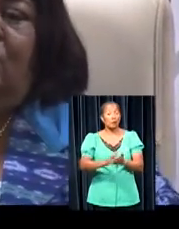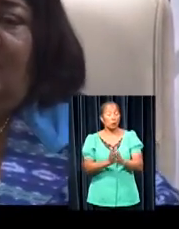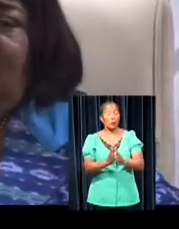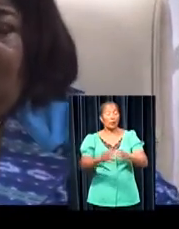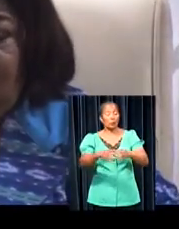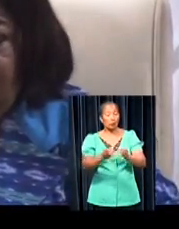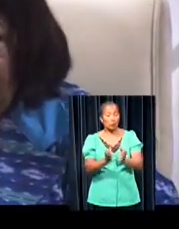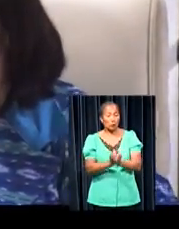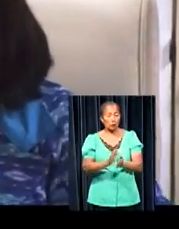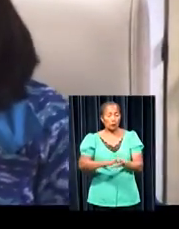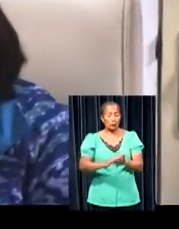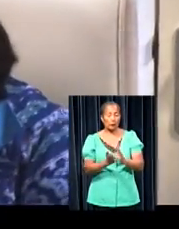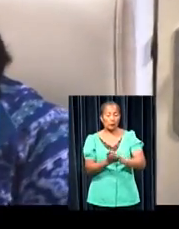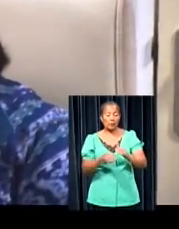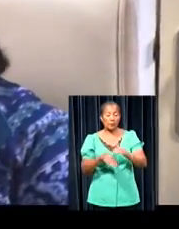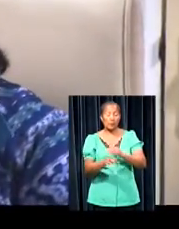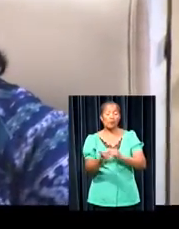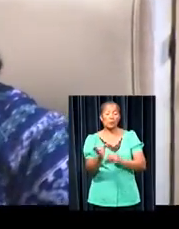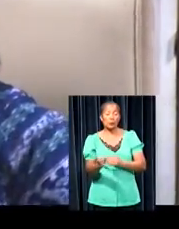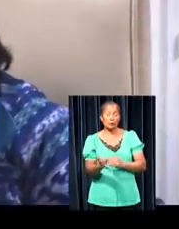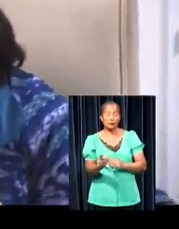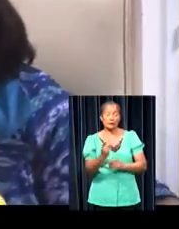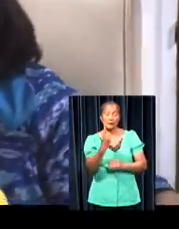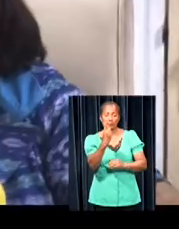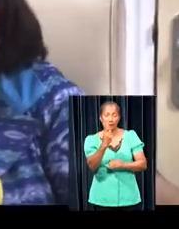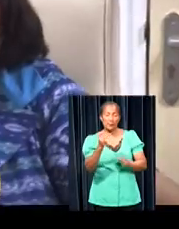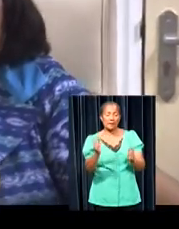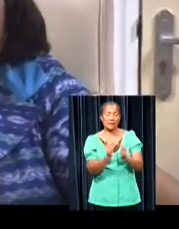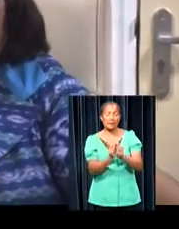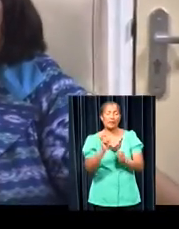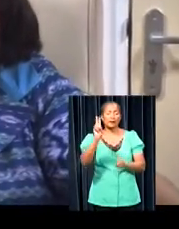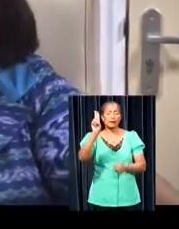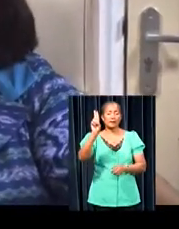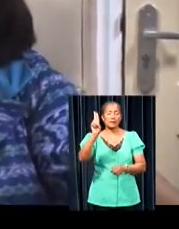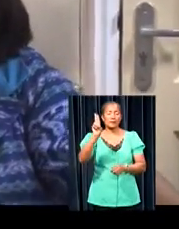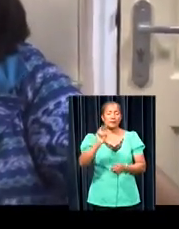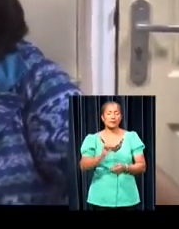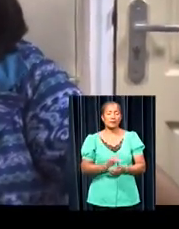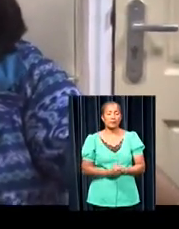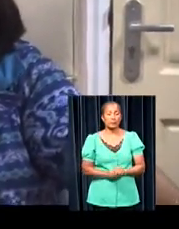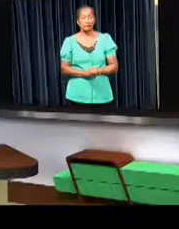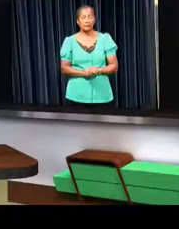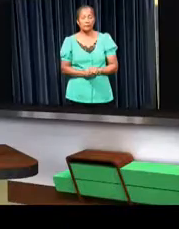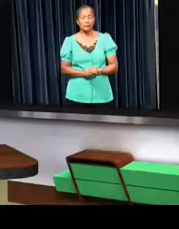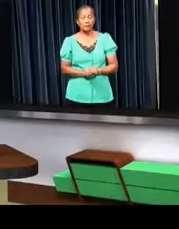working group, Traffic in Persons, has been installed for 1 year.